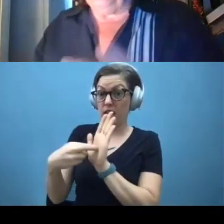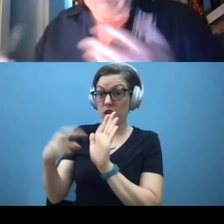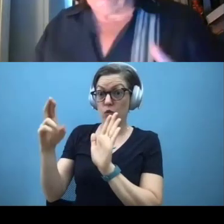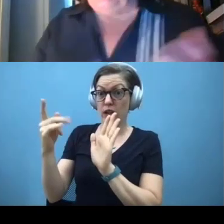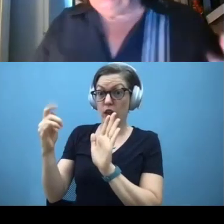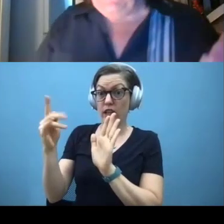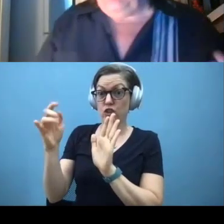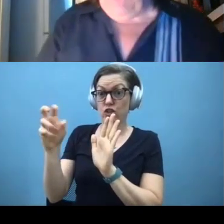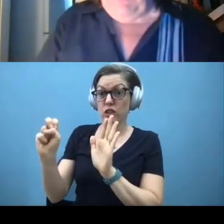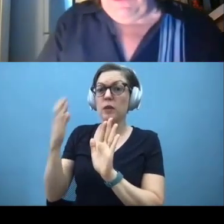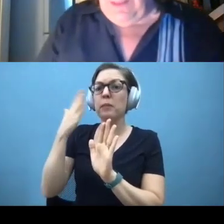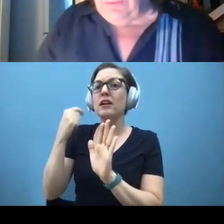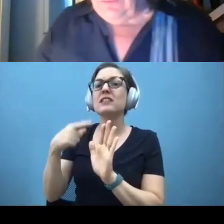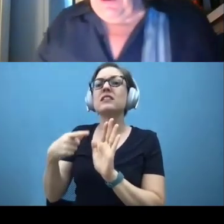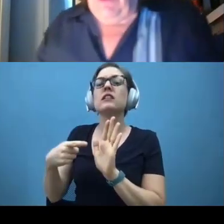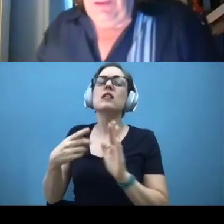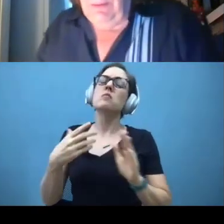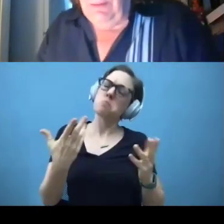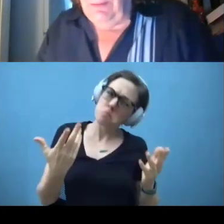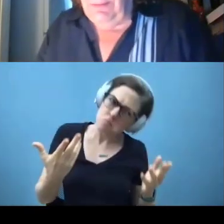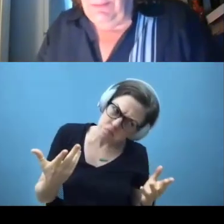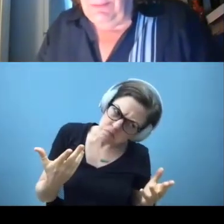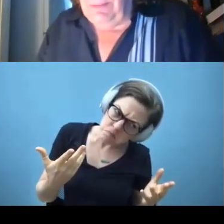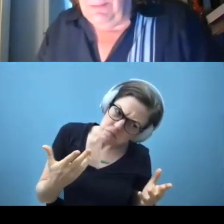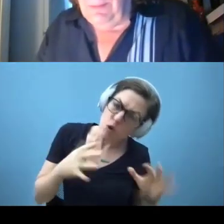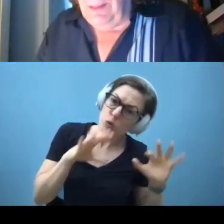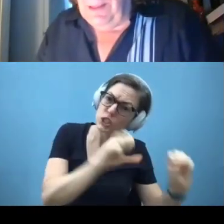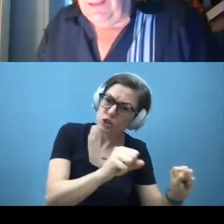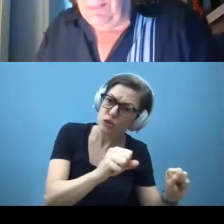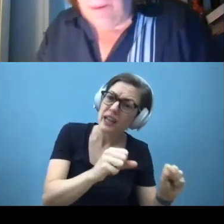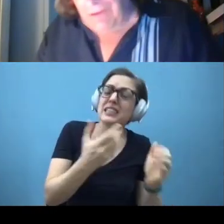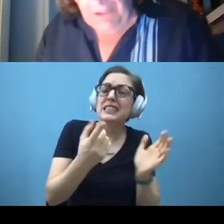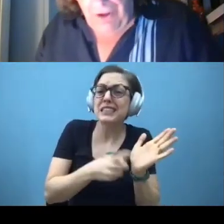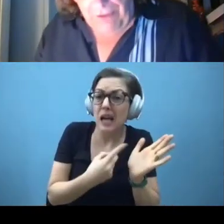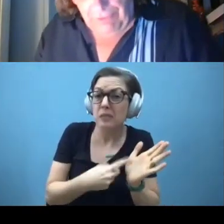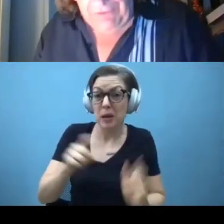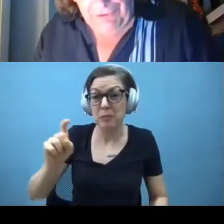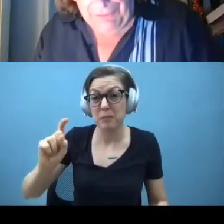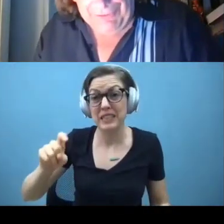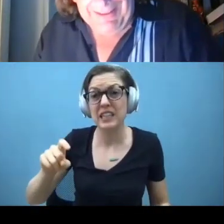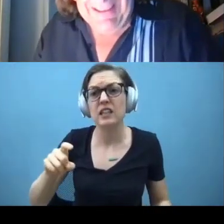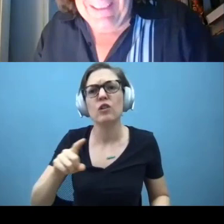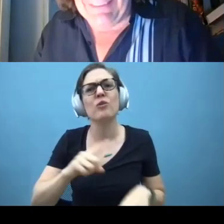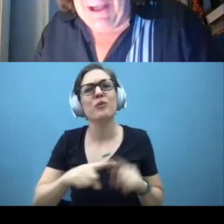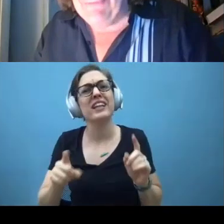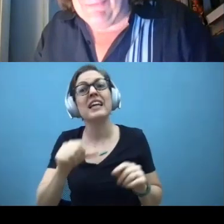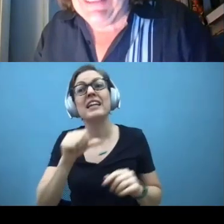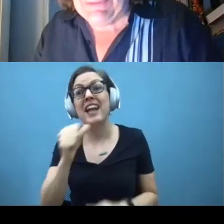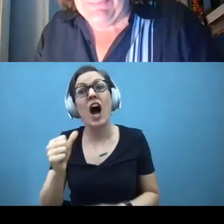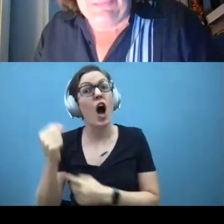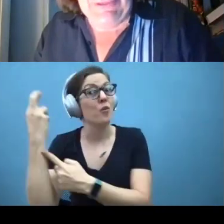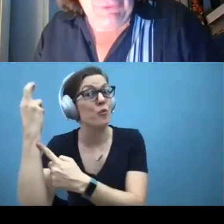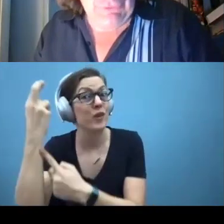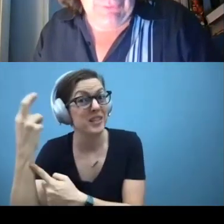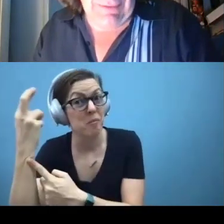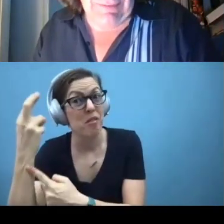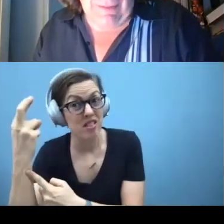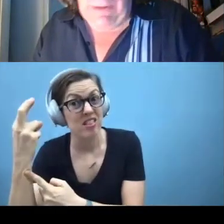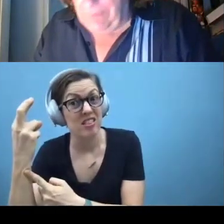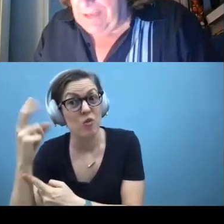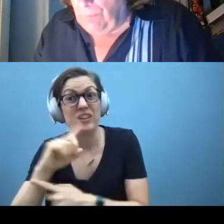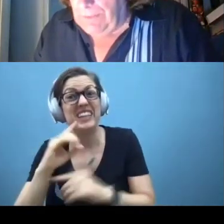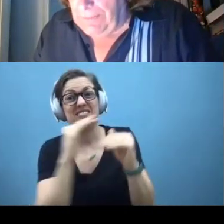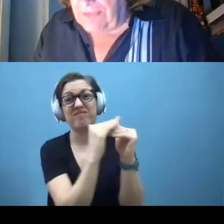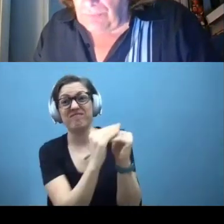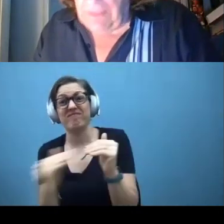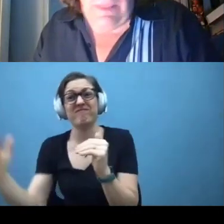while restraints sometimes may be necessary, they're really not reasonable. It's an unreasonable thing you're doing to